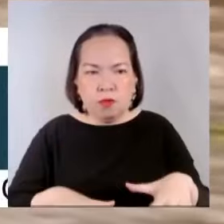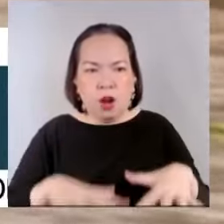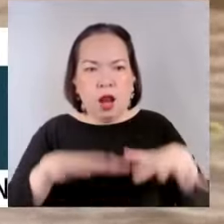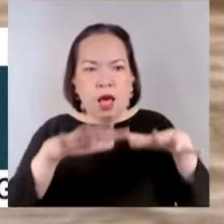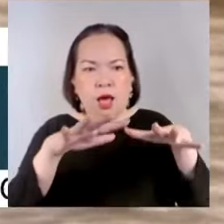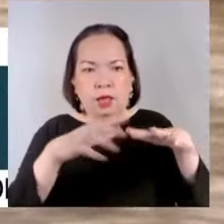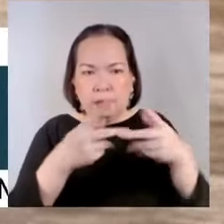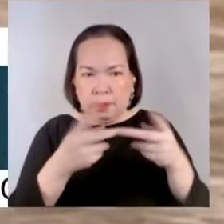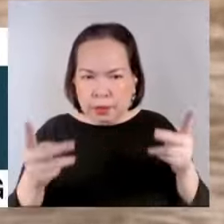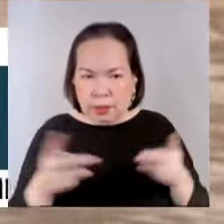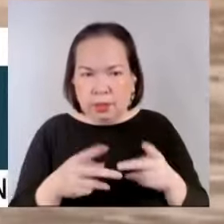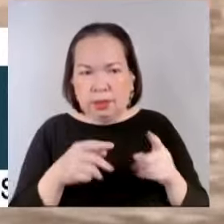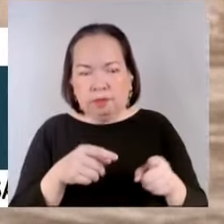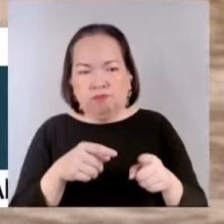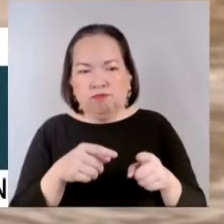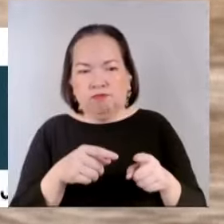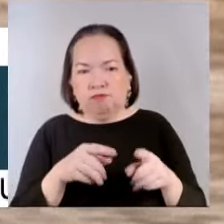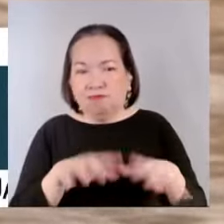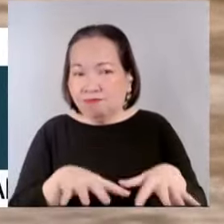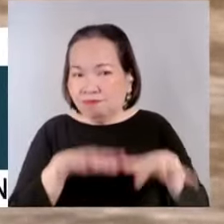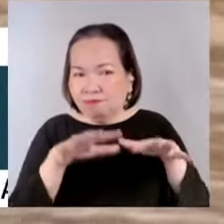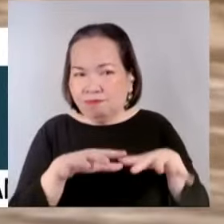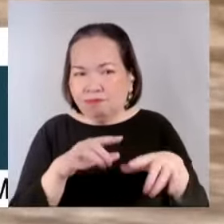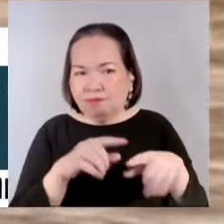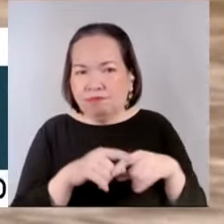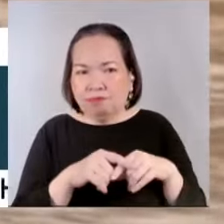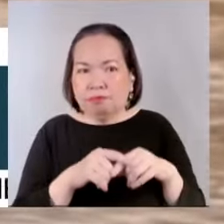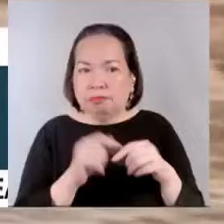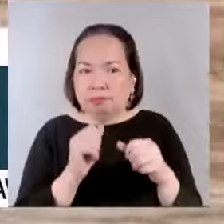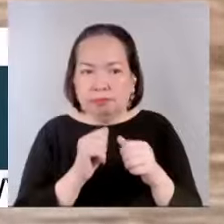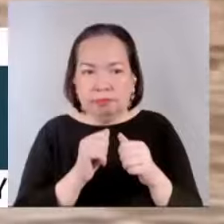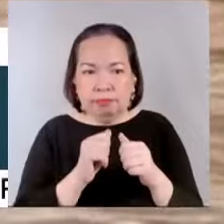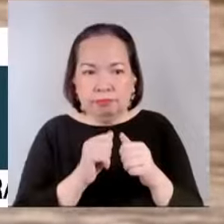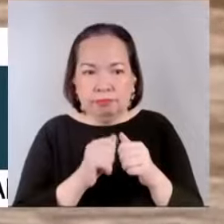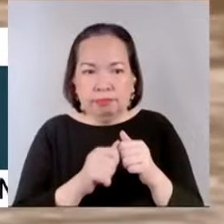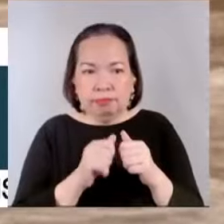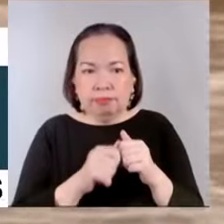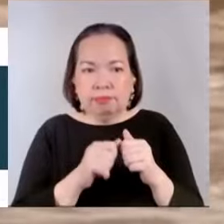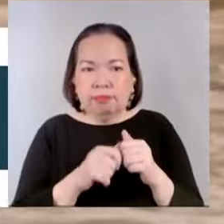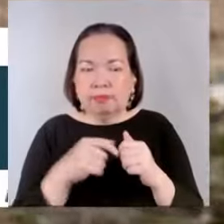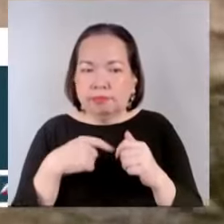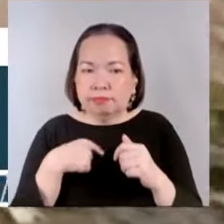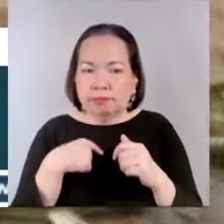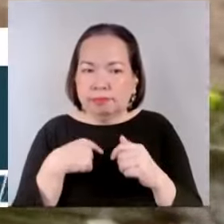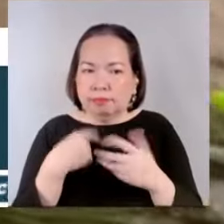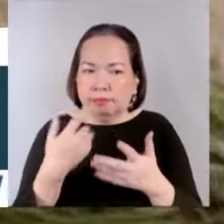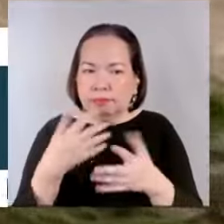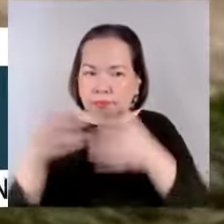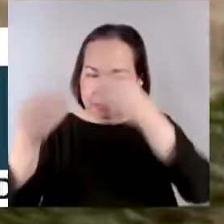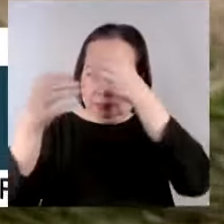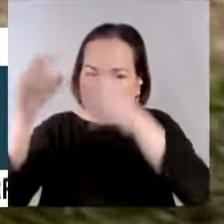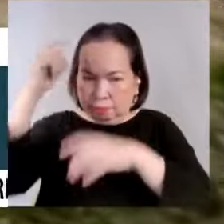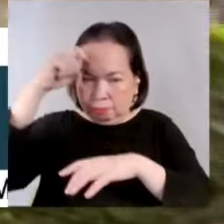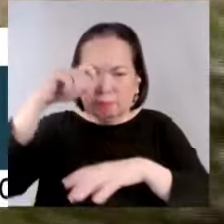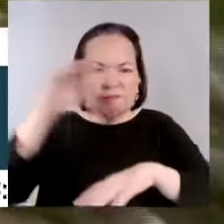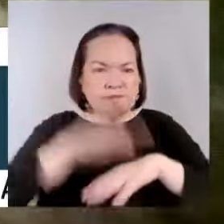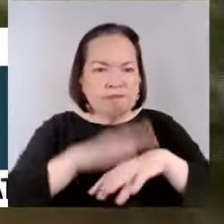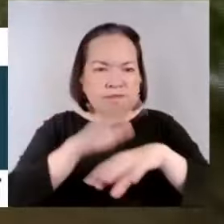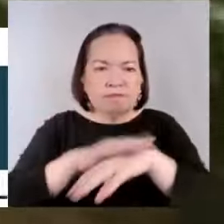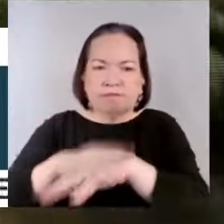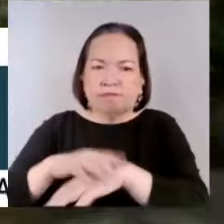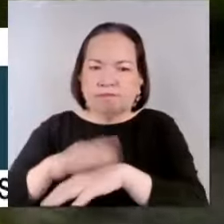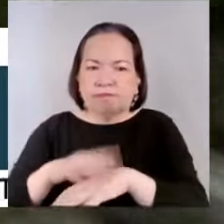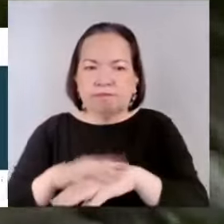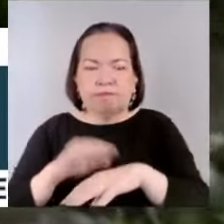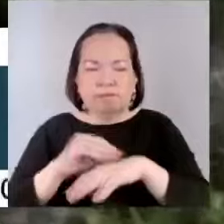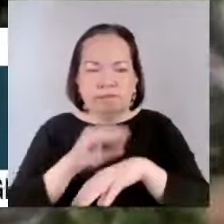with regards to dams. So we have our hydrologists who will give out flood advisories for various places